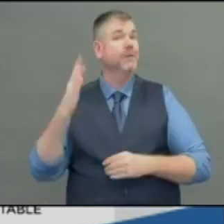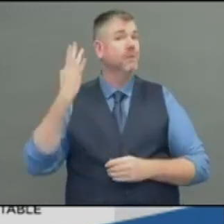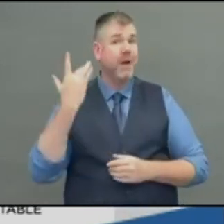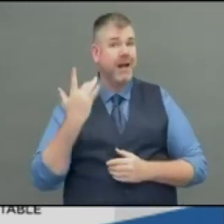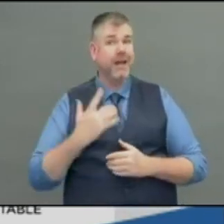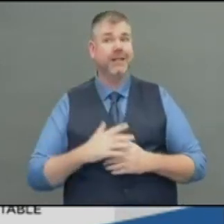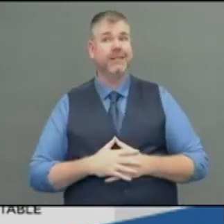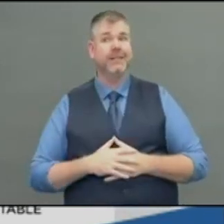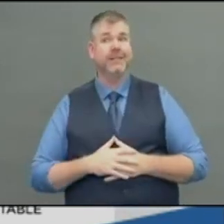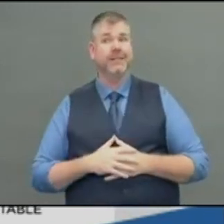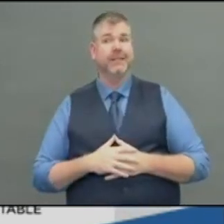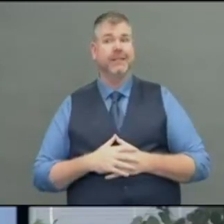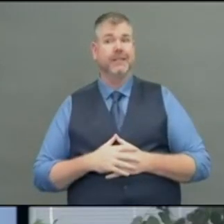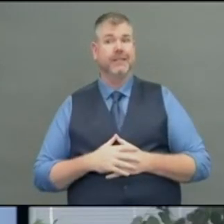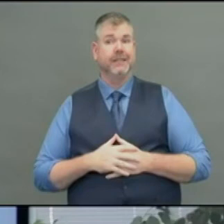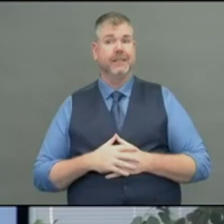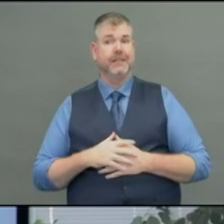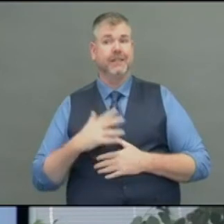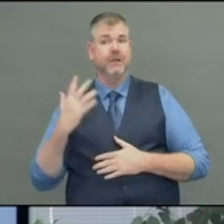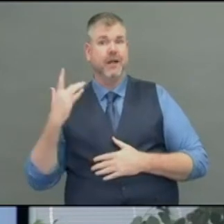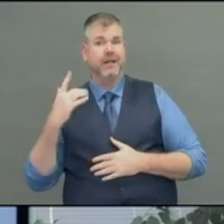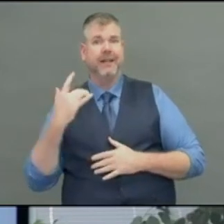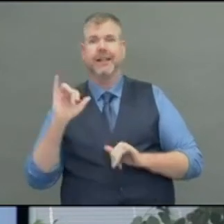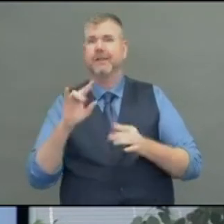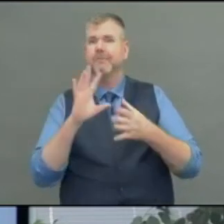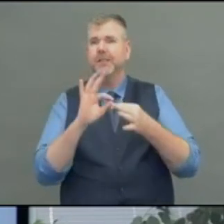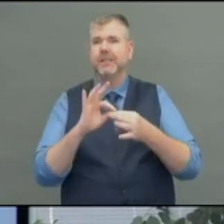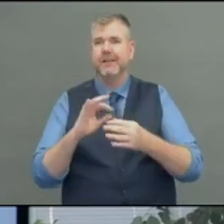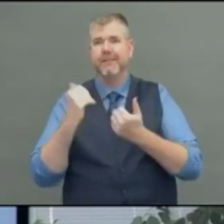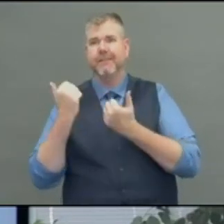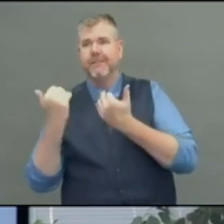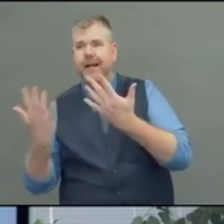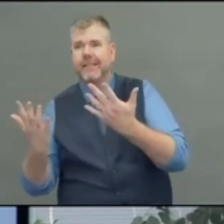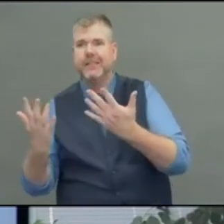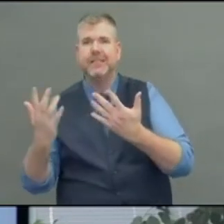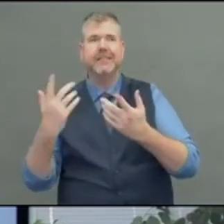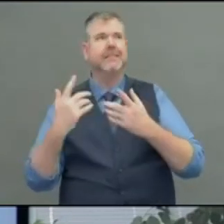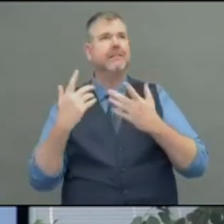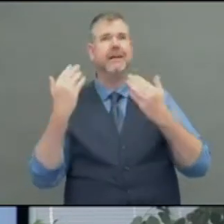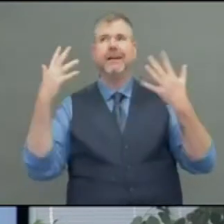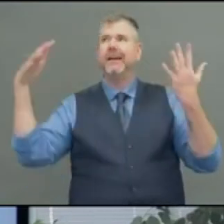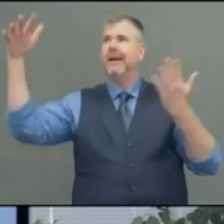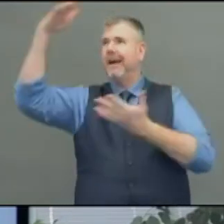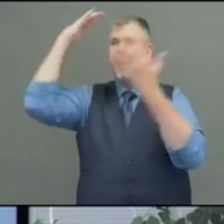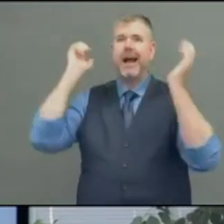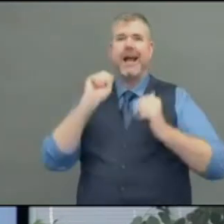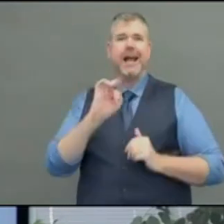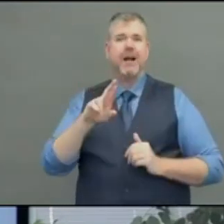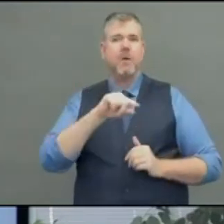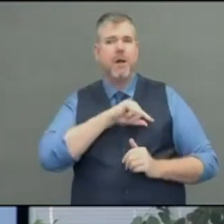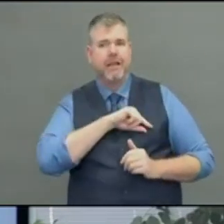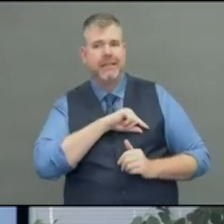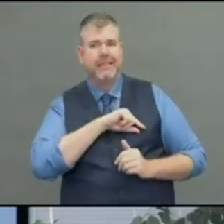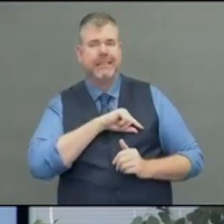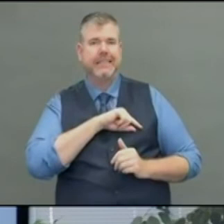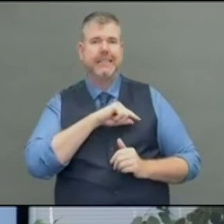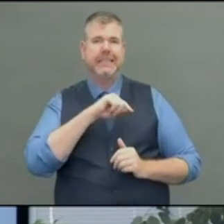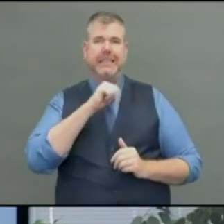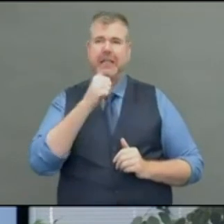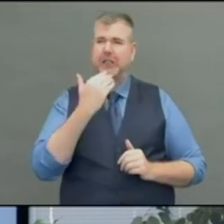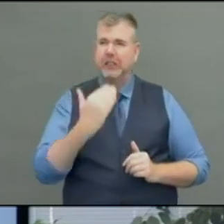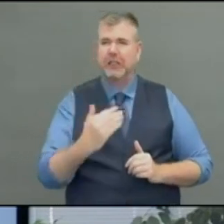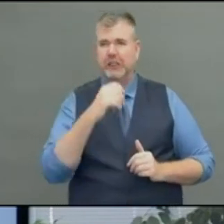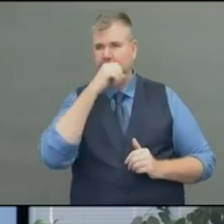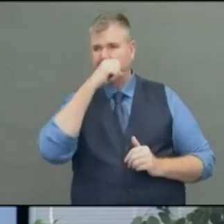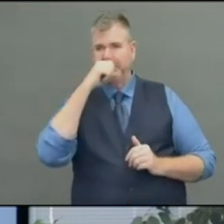mentioned, there's been fires, the air quality has been pretty bad in some areas of the state. So we